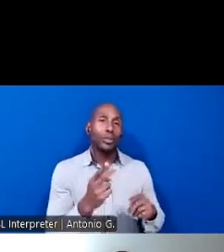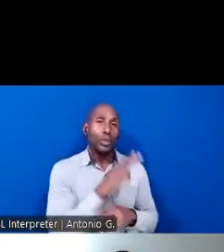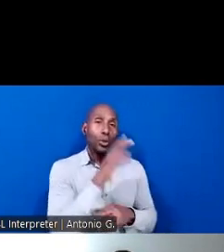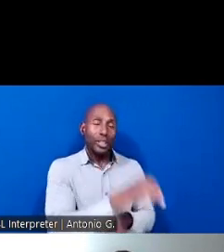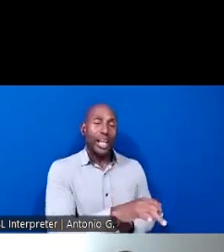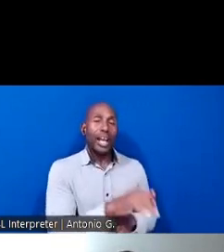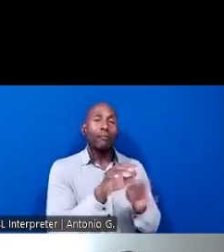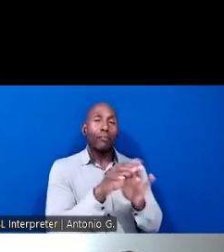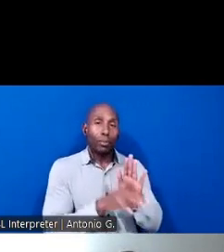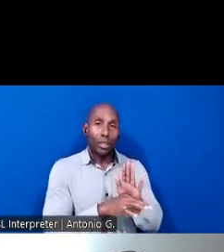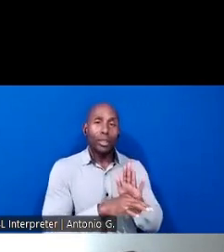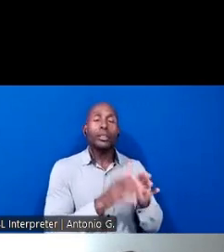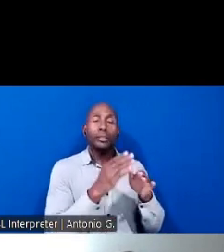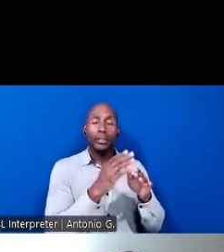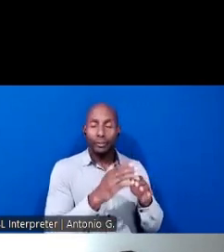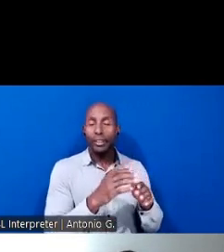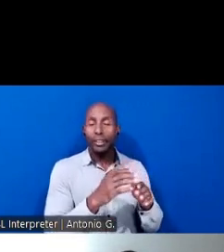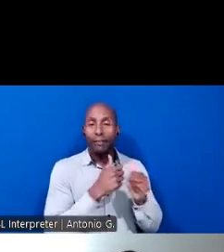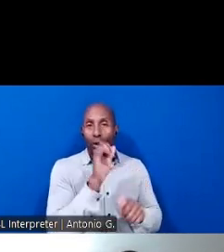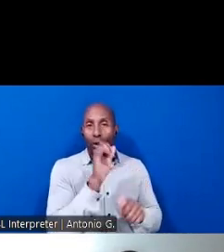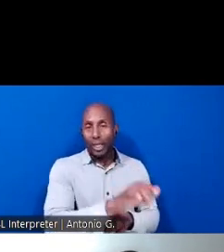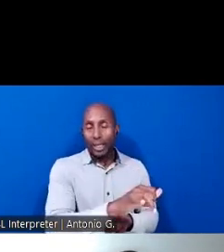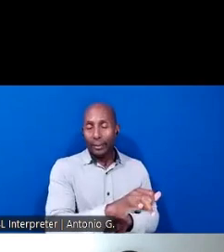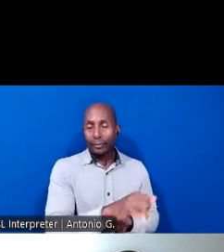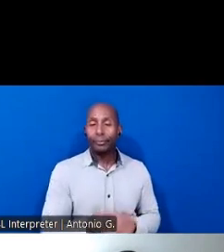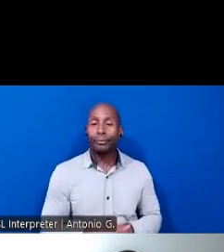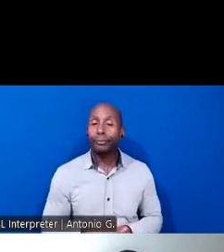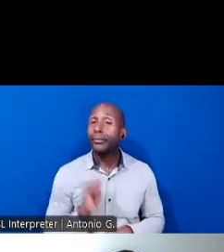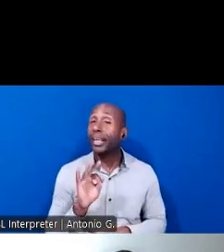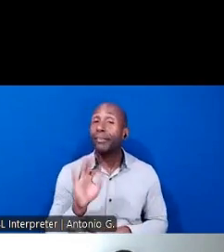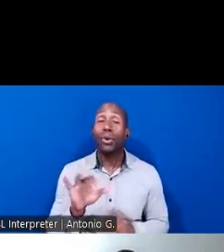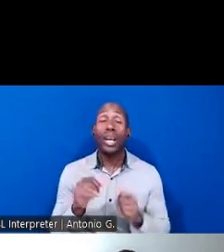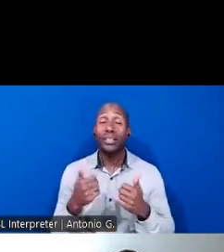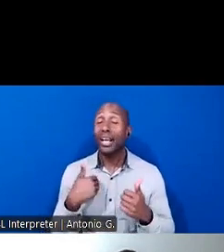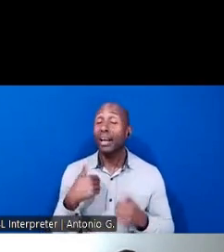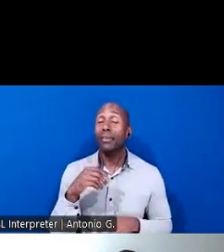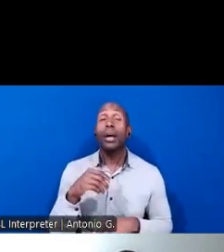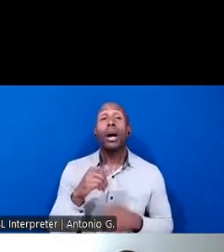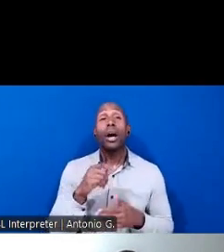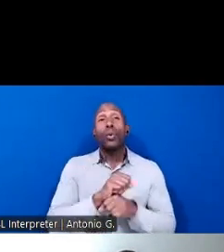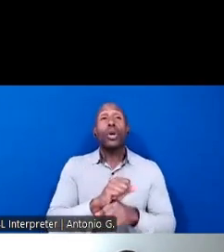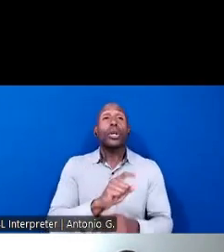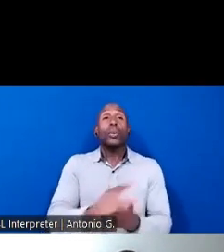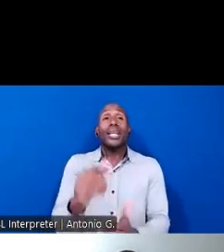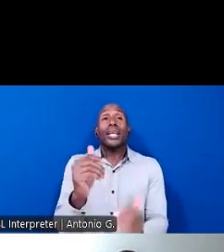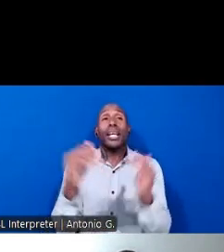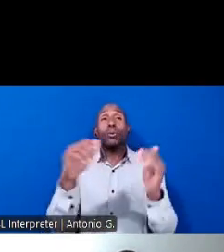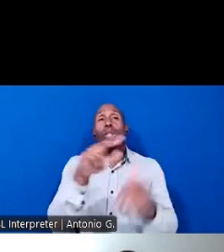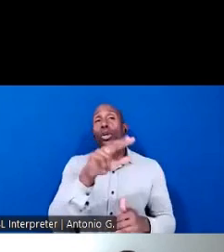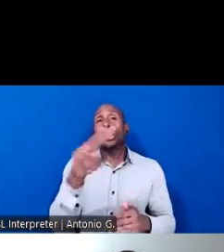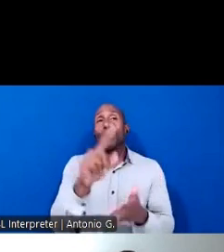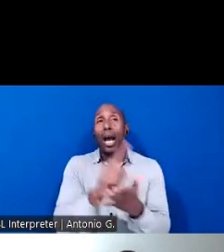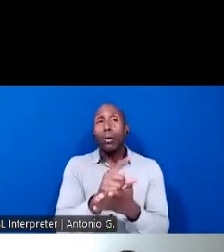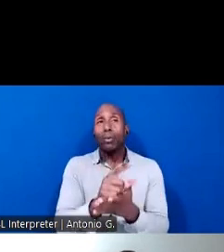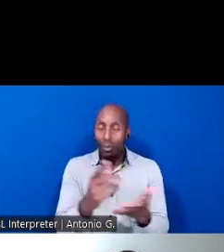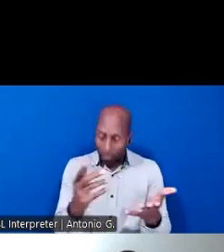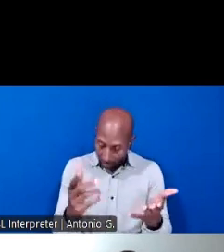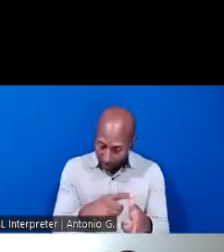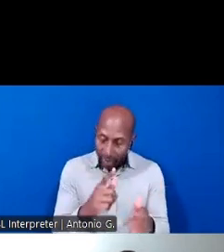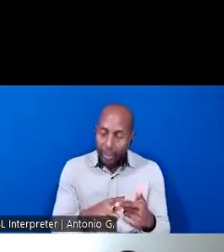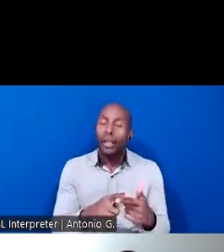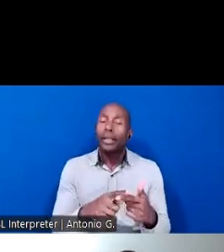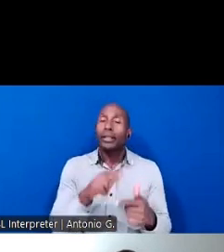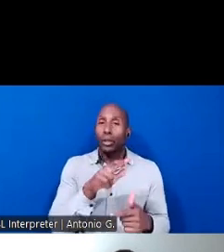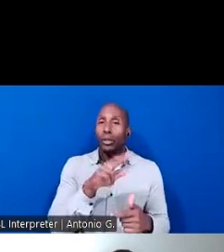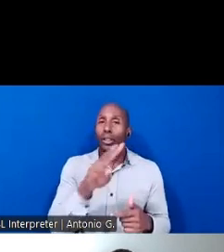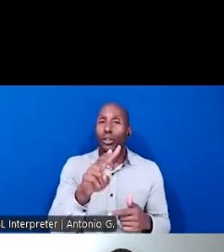agency had a 32-hour work week, 32 over 26 weeks, that's 832 hours